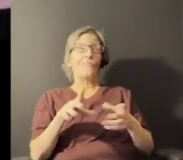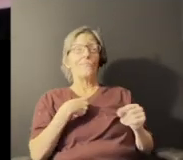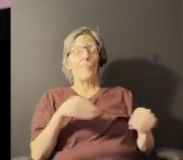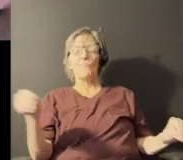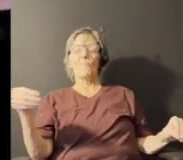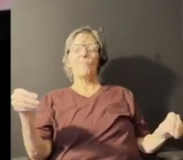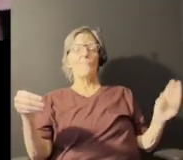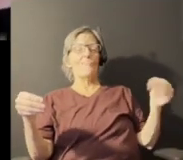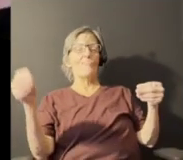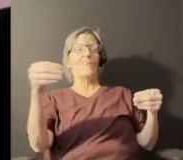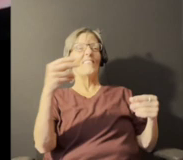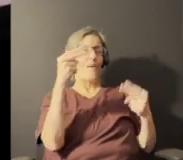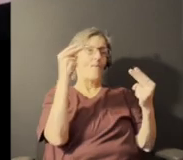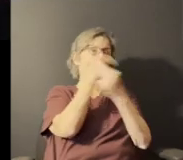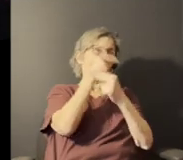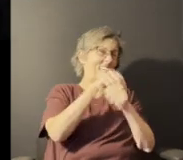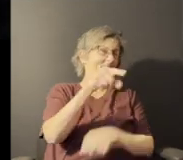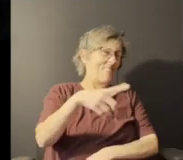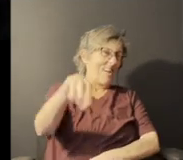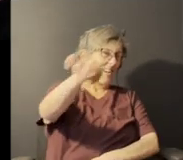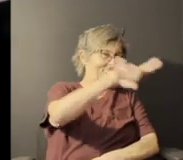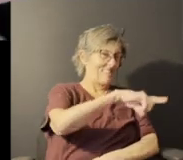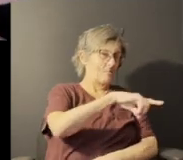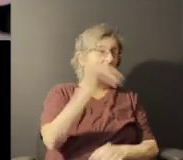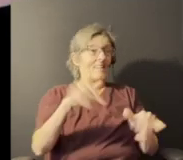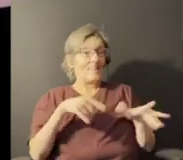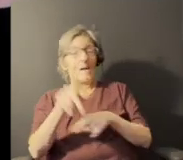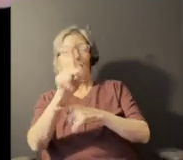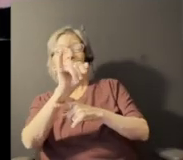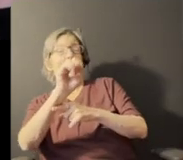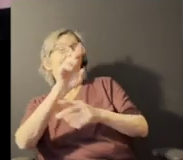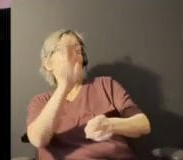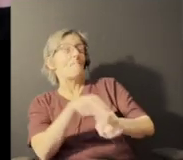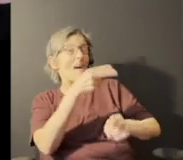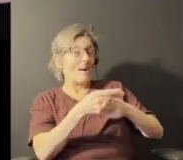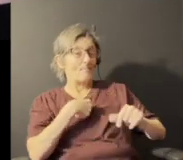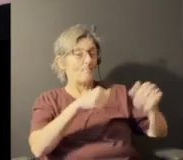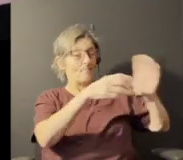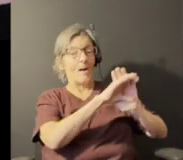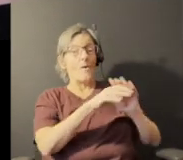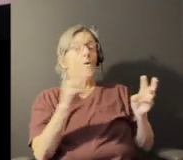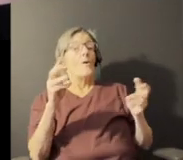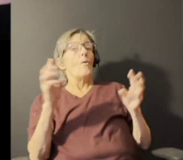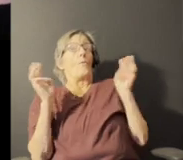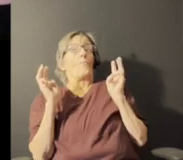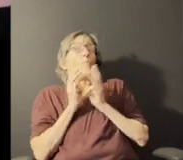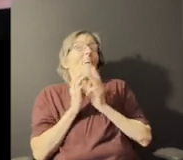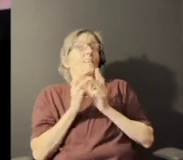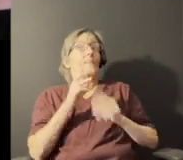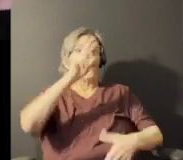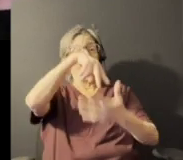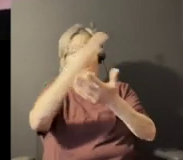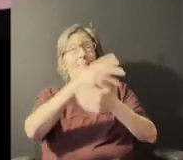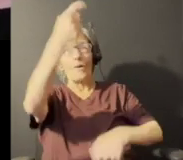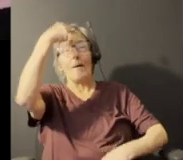know, insert bits of humor here and there. Like I did the piece about women are always being told it's